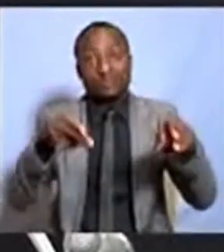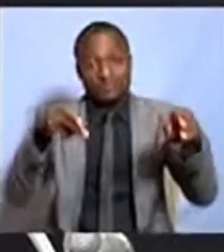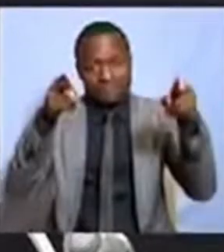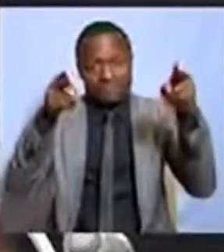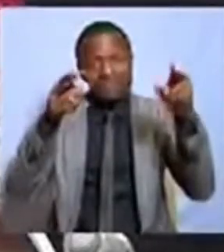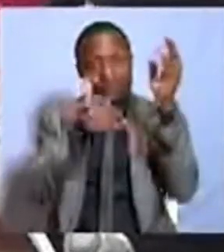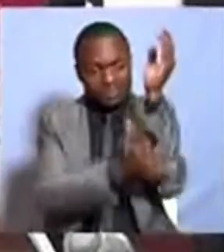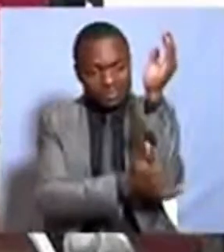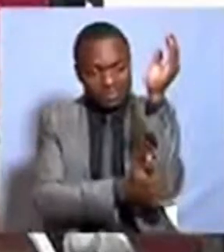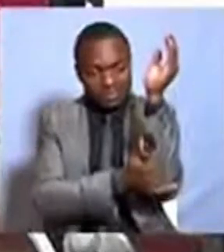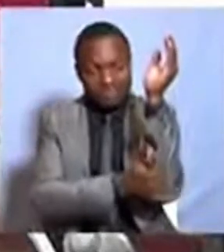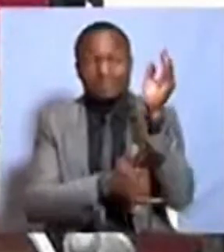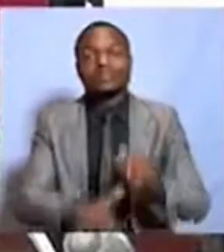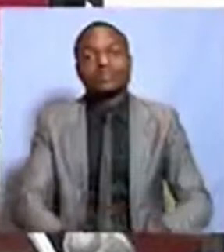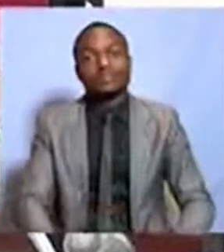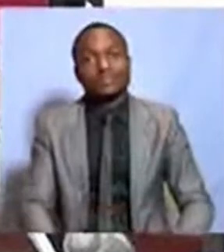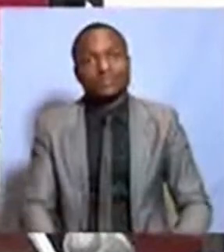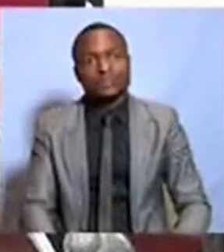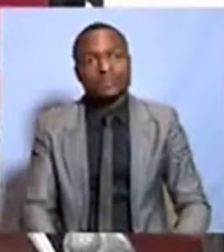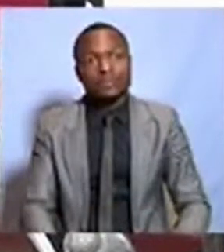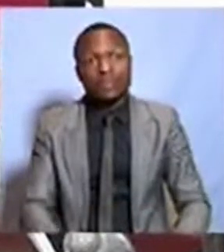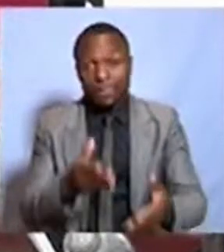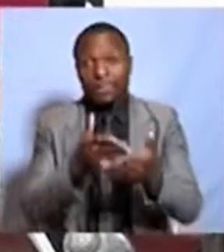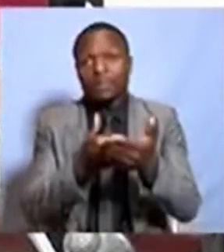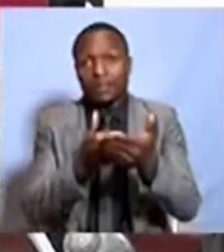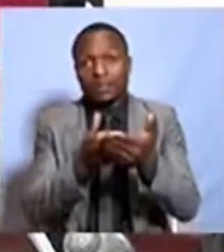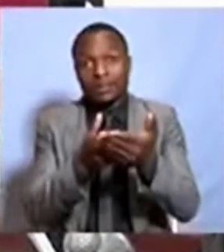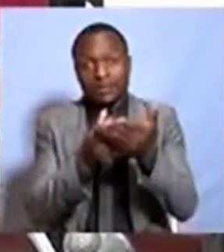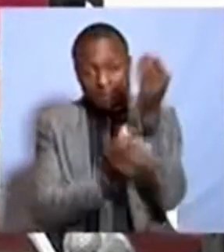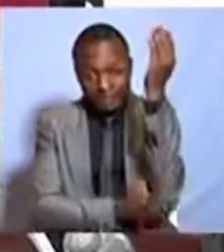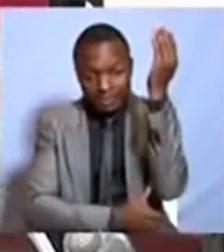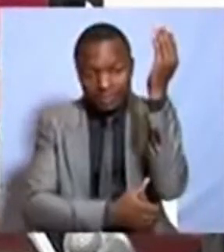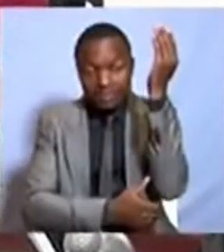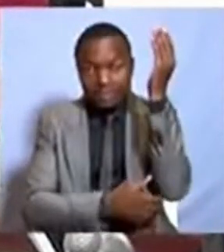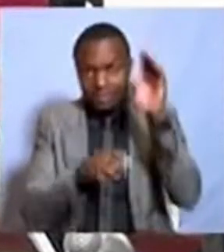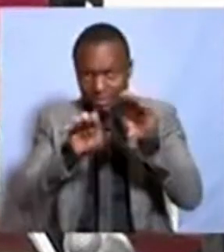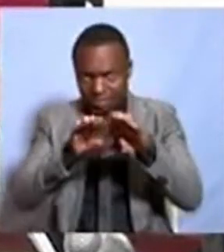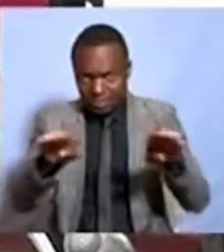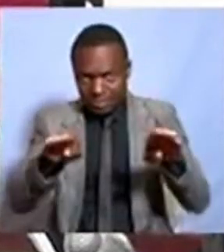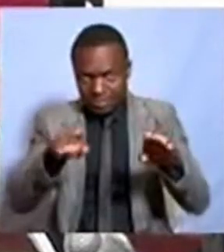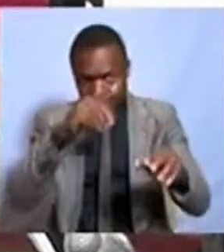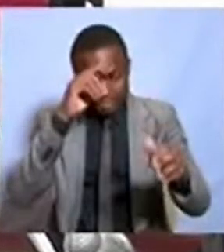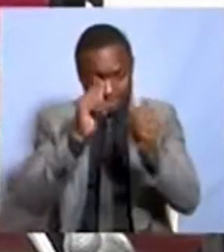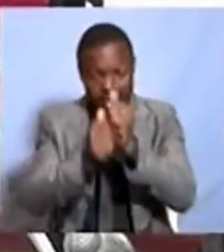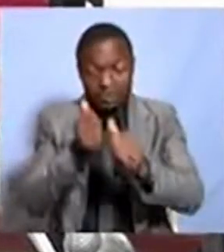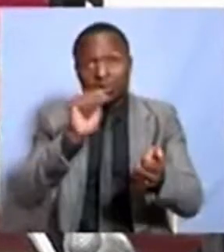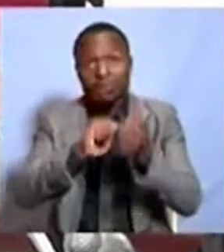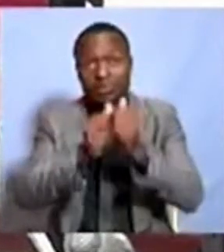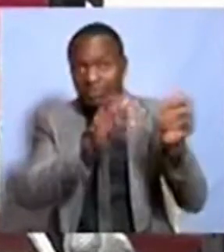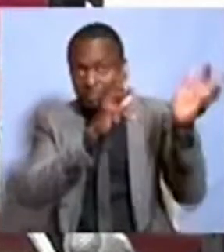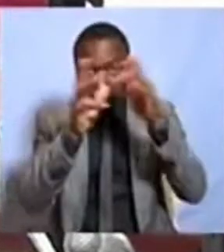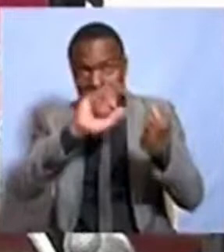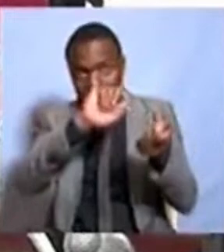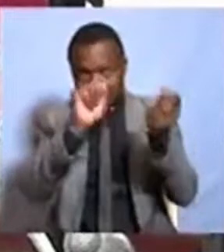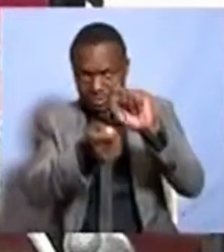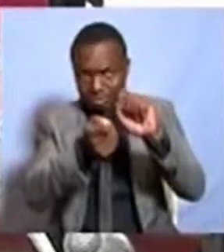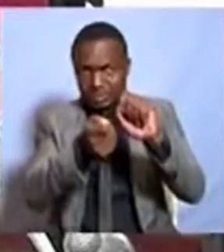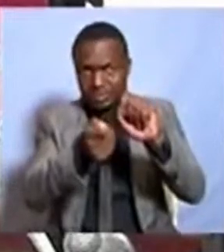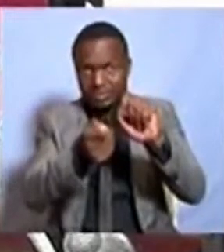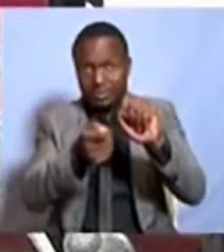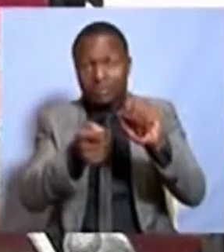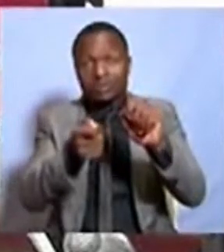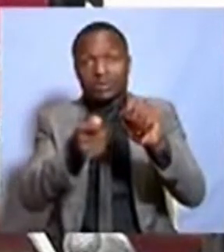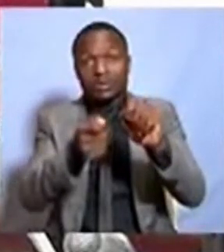country. So these poverty levels are further exacerbated by impacts of climate change, which pose a threat to